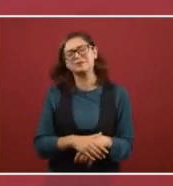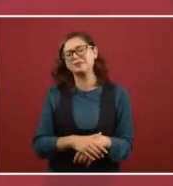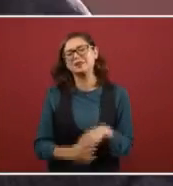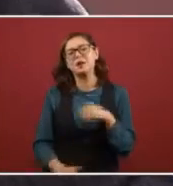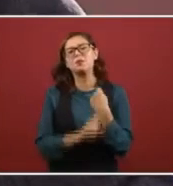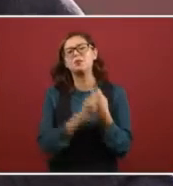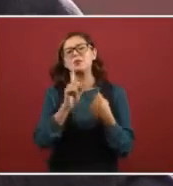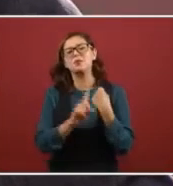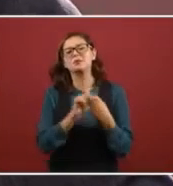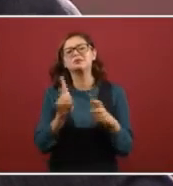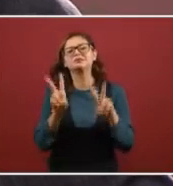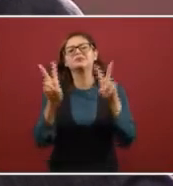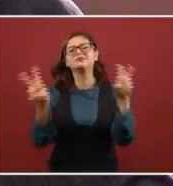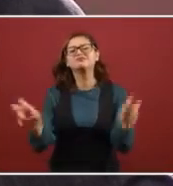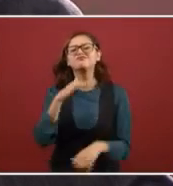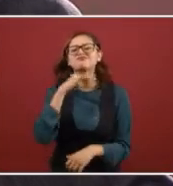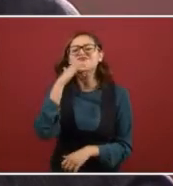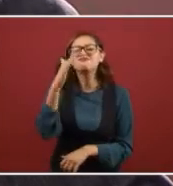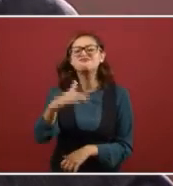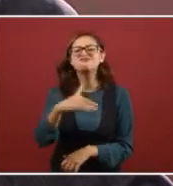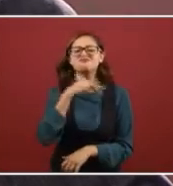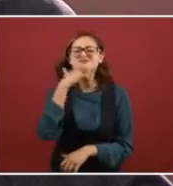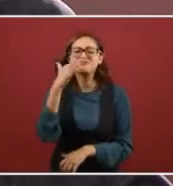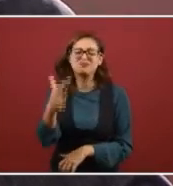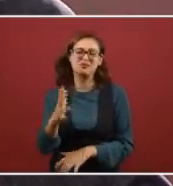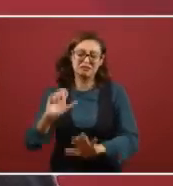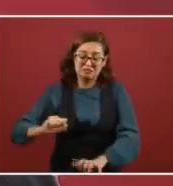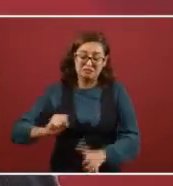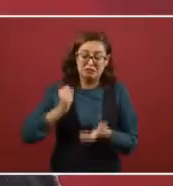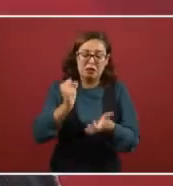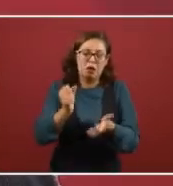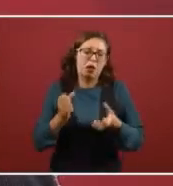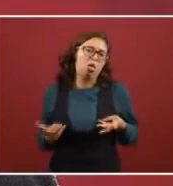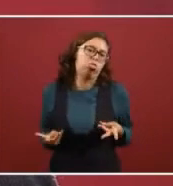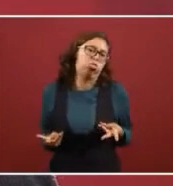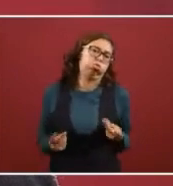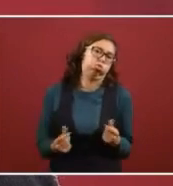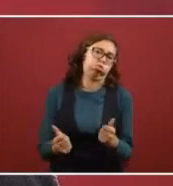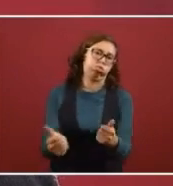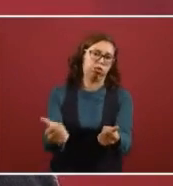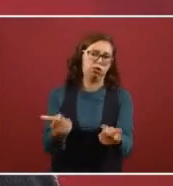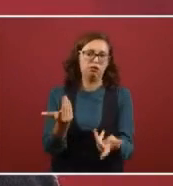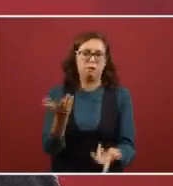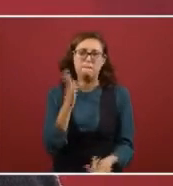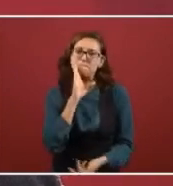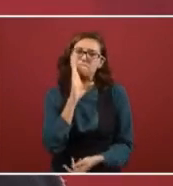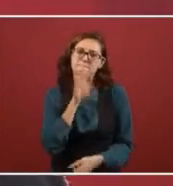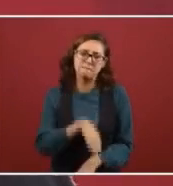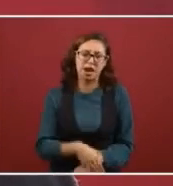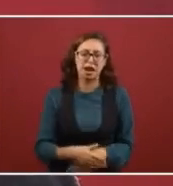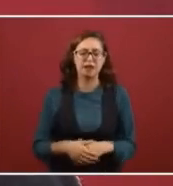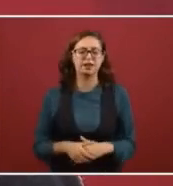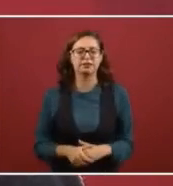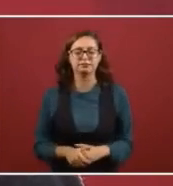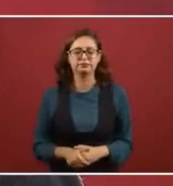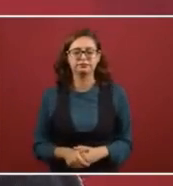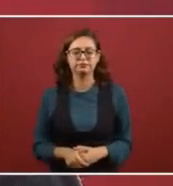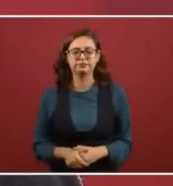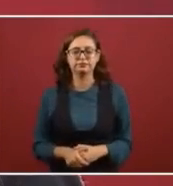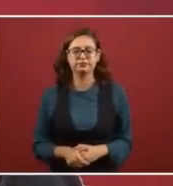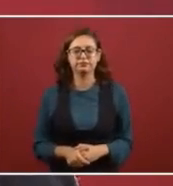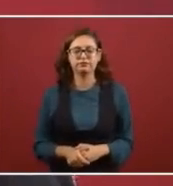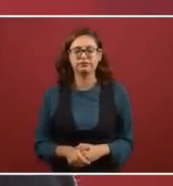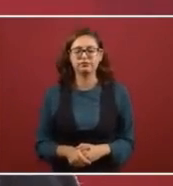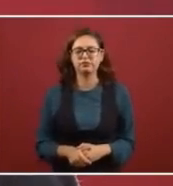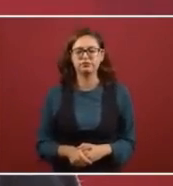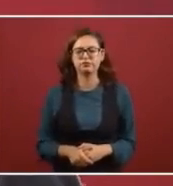La corrupción. The problem is the corruption, the black hand in the funds. Entonces, no les va